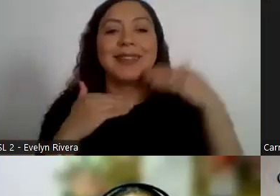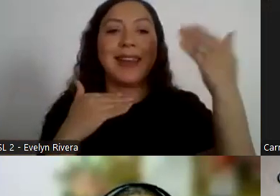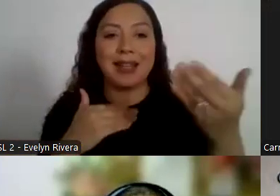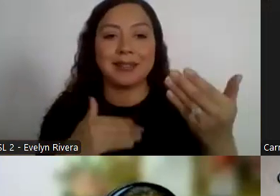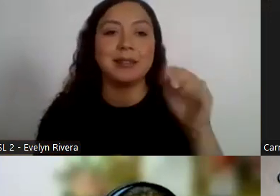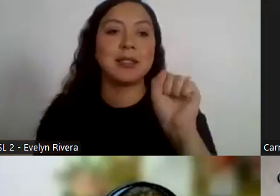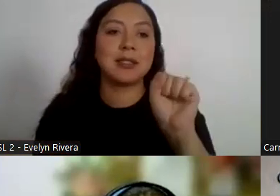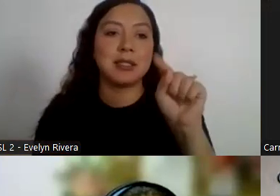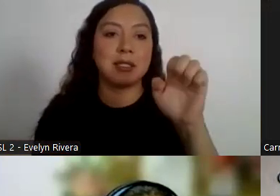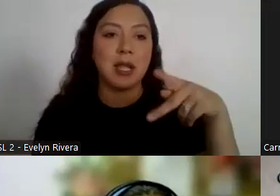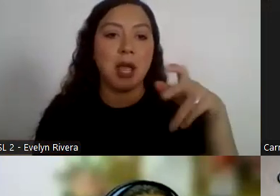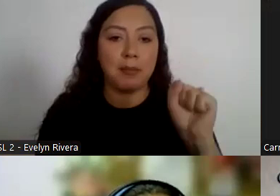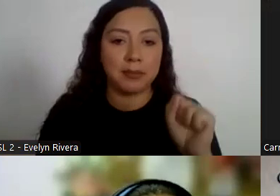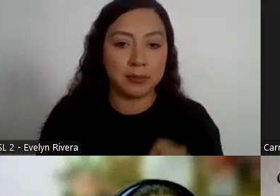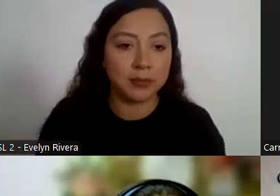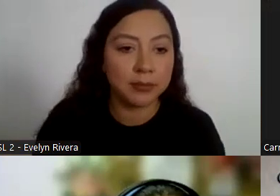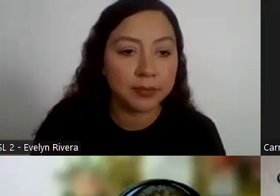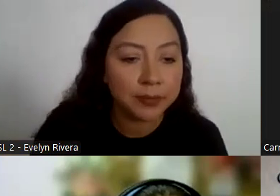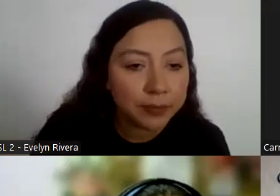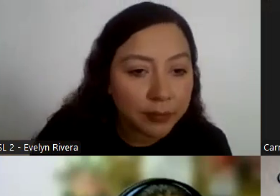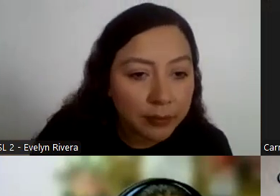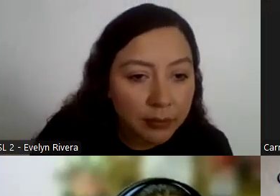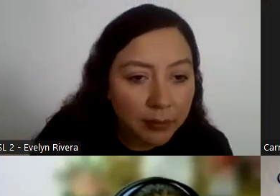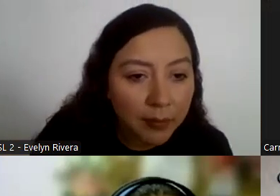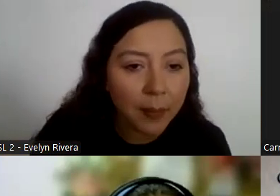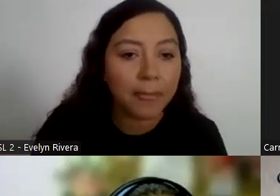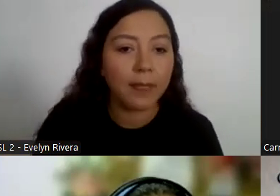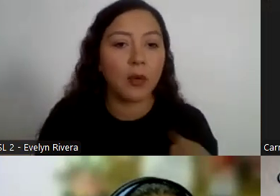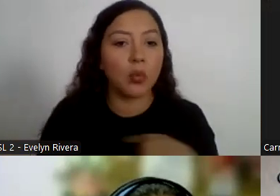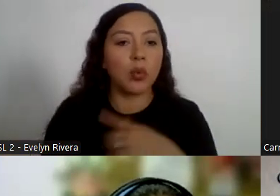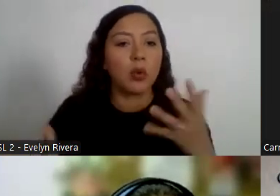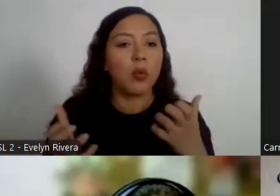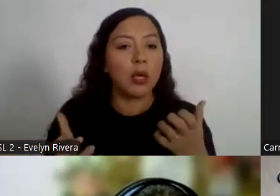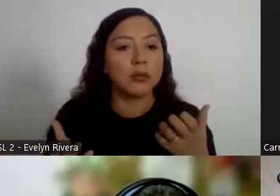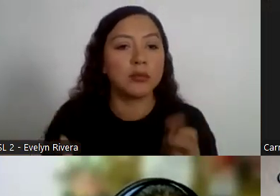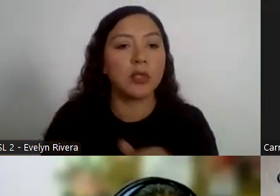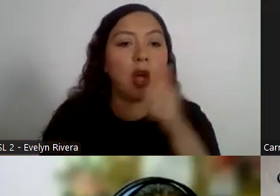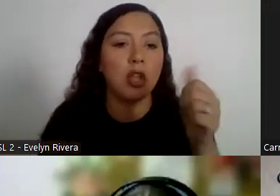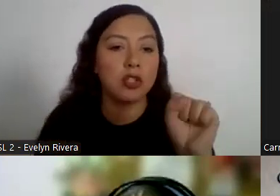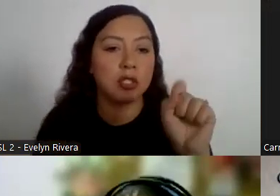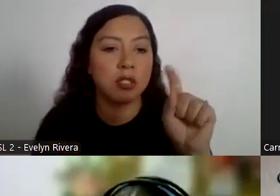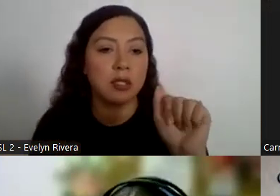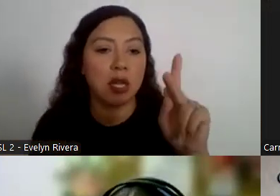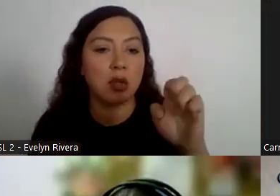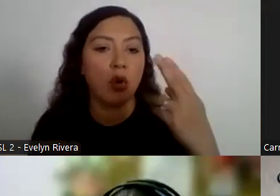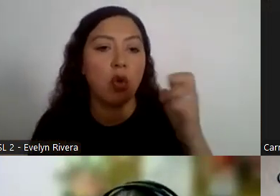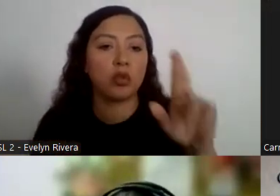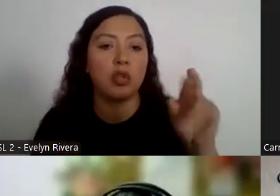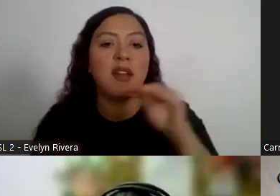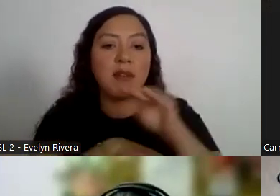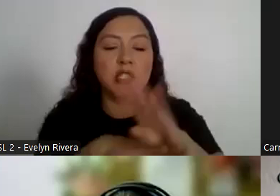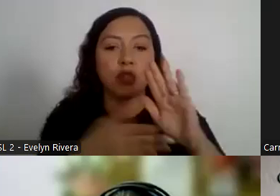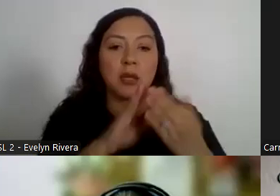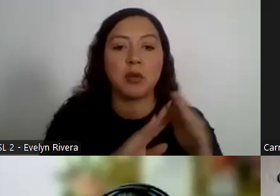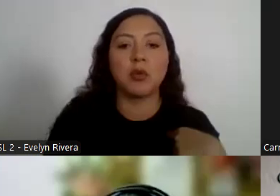can tell you that in our other stakeholder advisory committees, we really encourage working